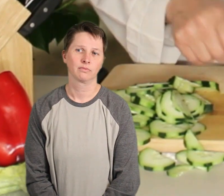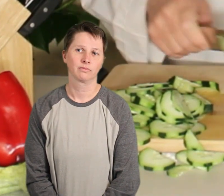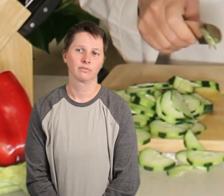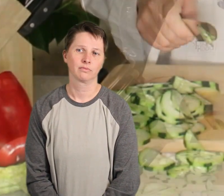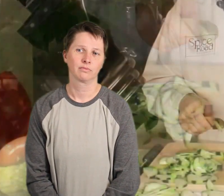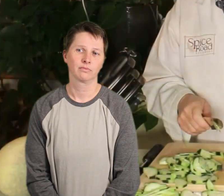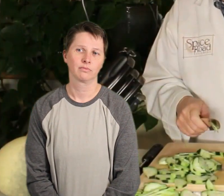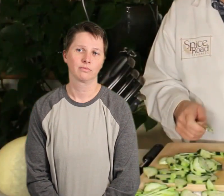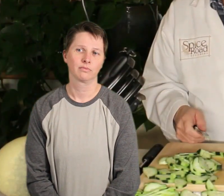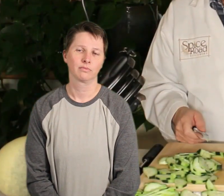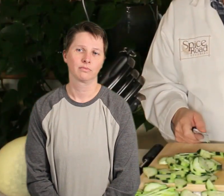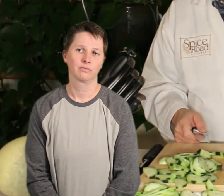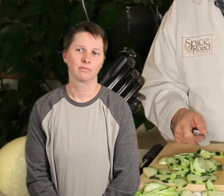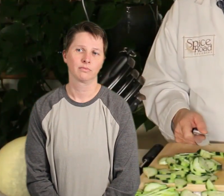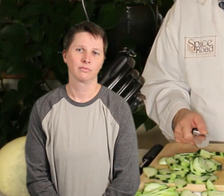and